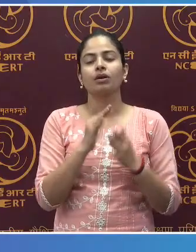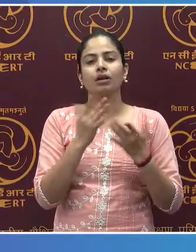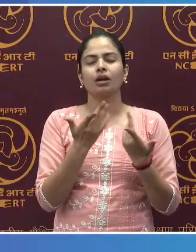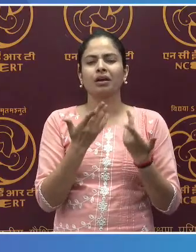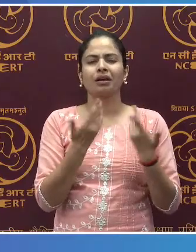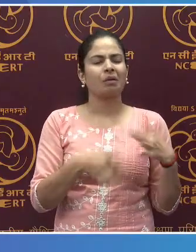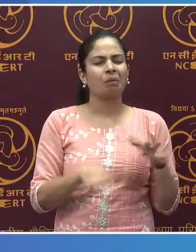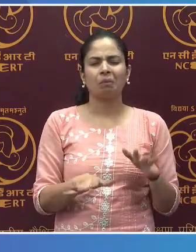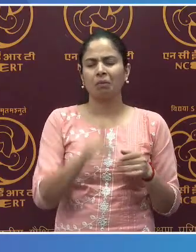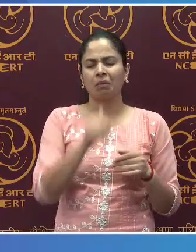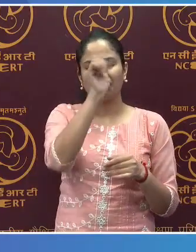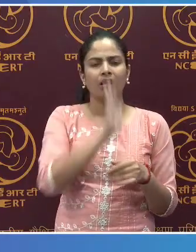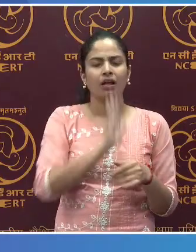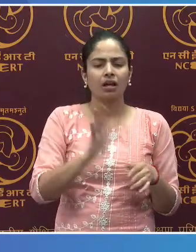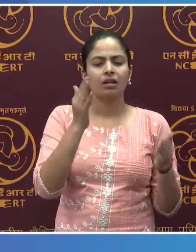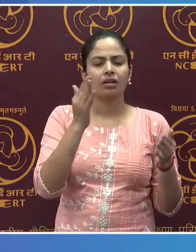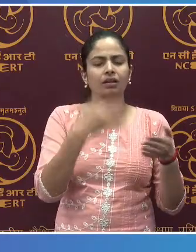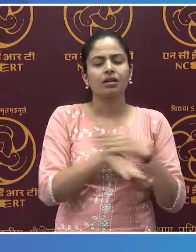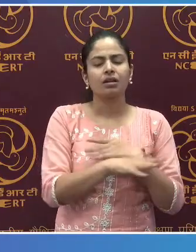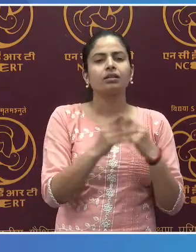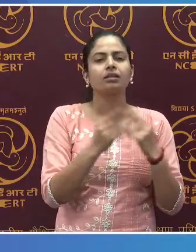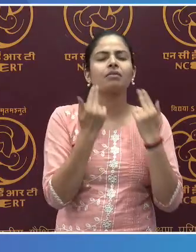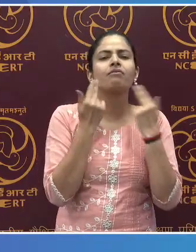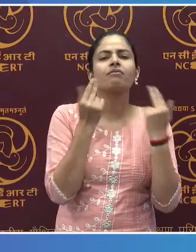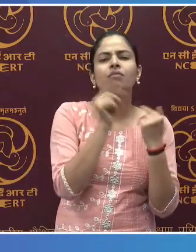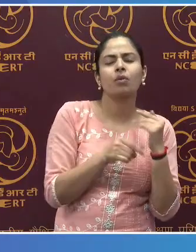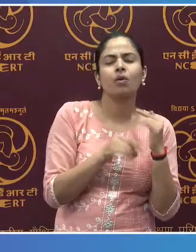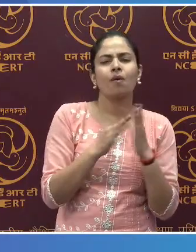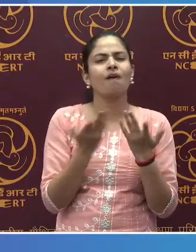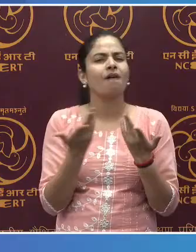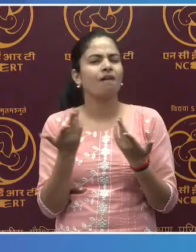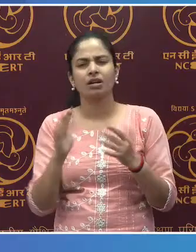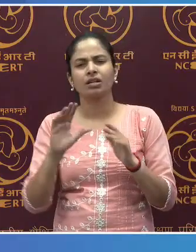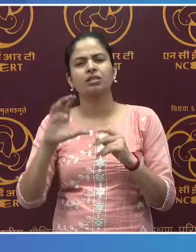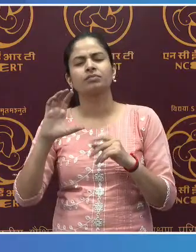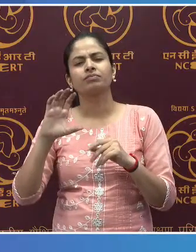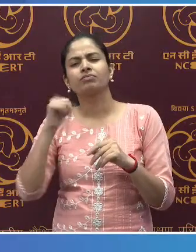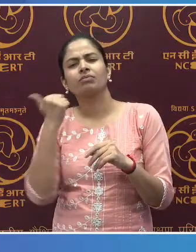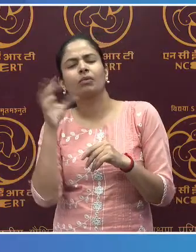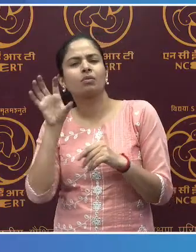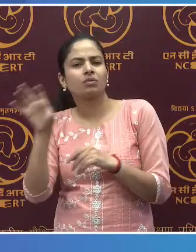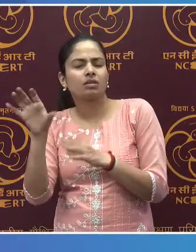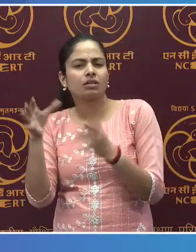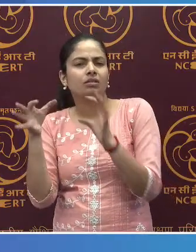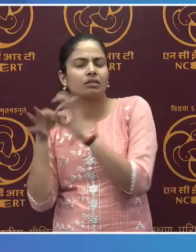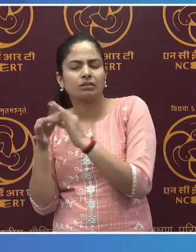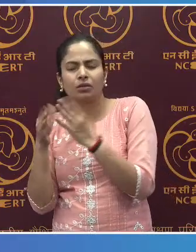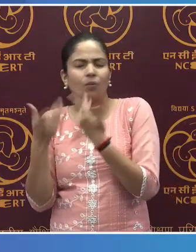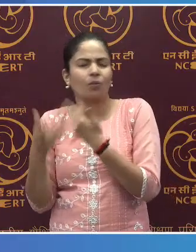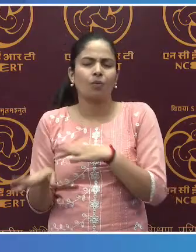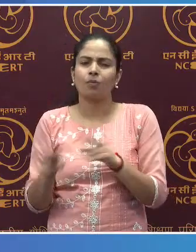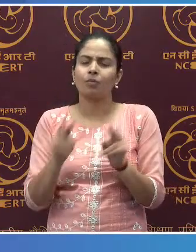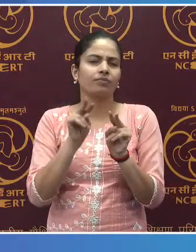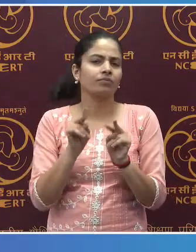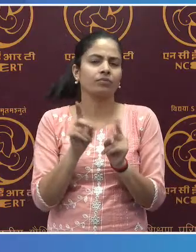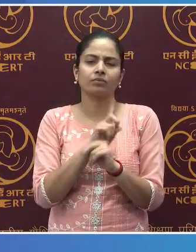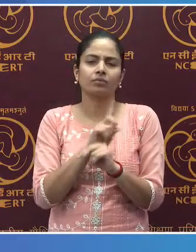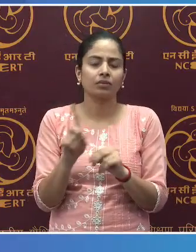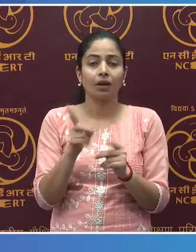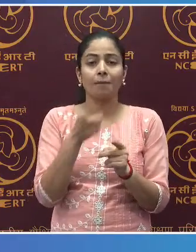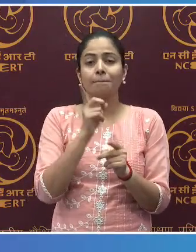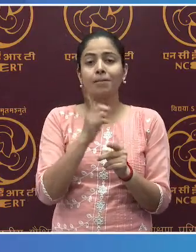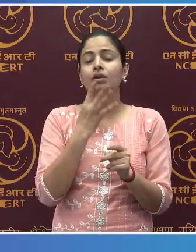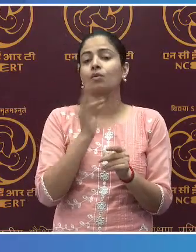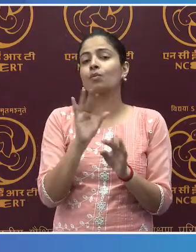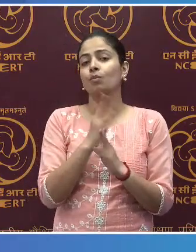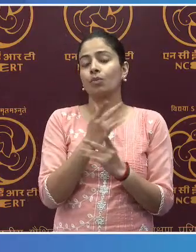Indian scholar or the quote given by the Western scholar, that doesn't matter at all. The thing that really matters a lot is that